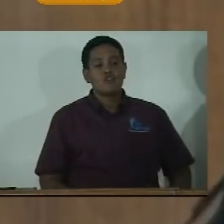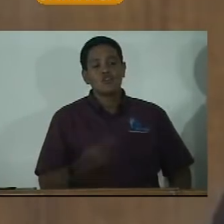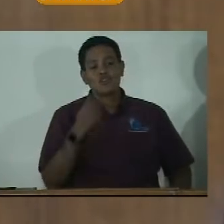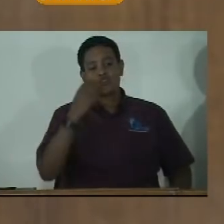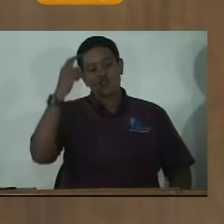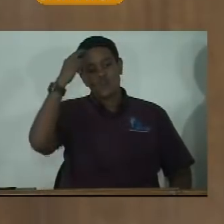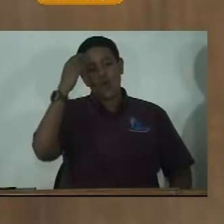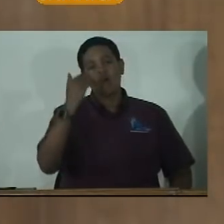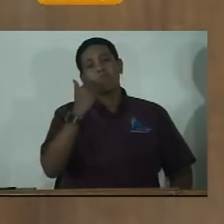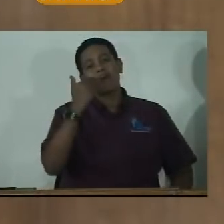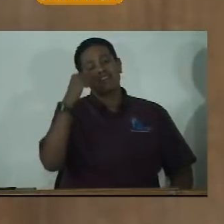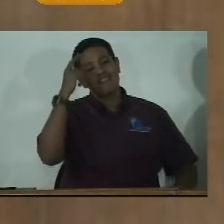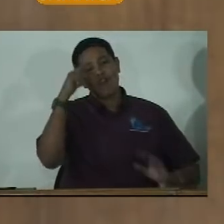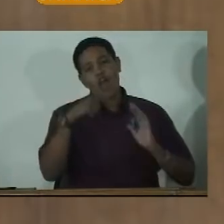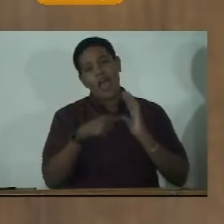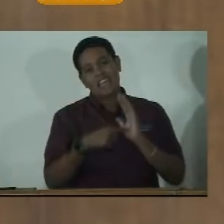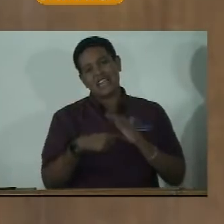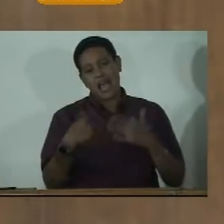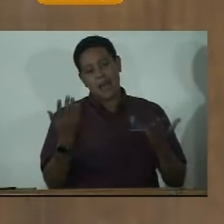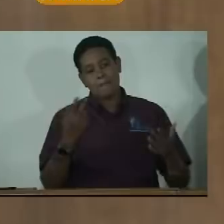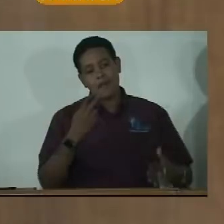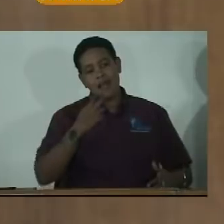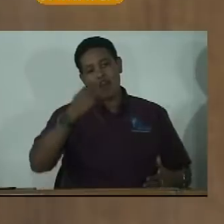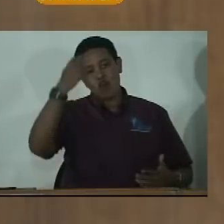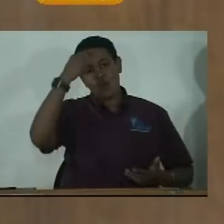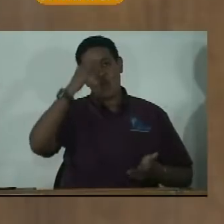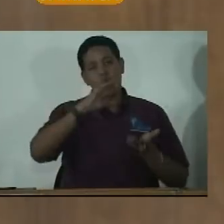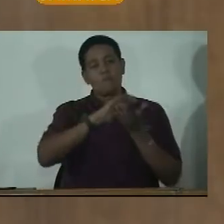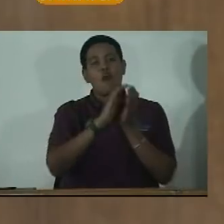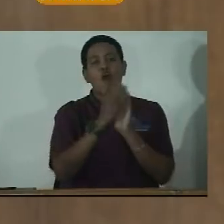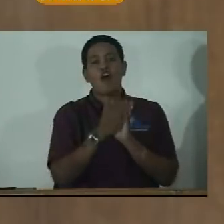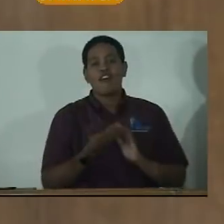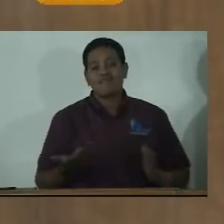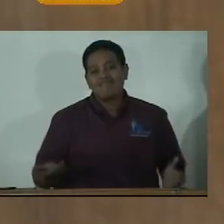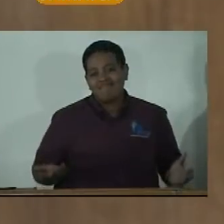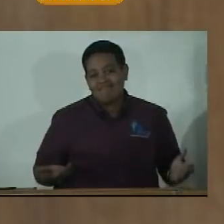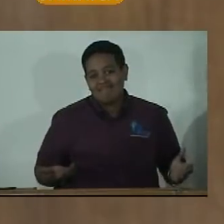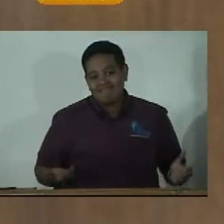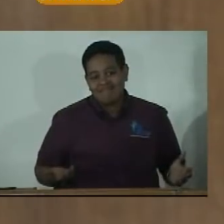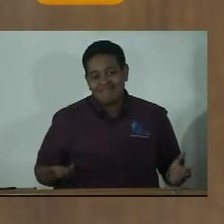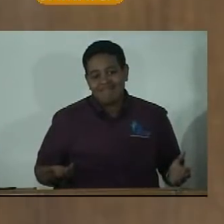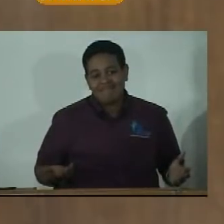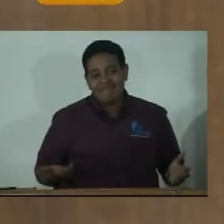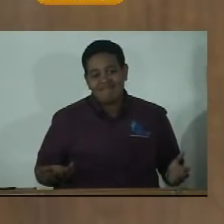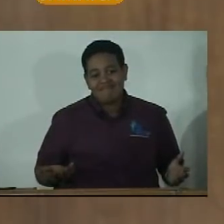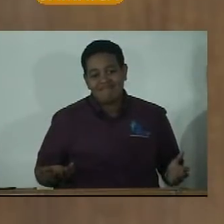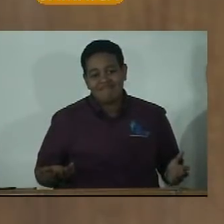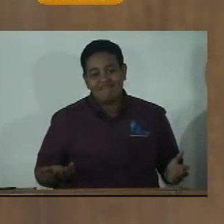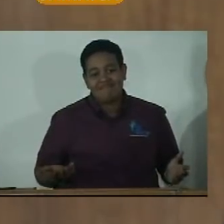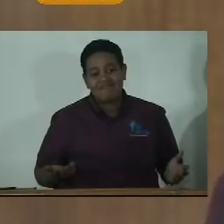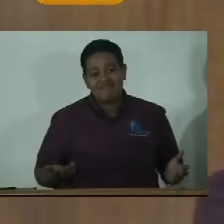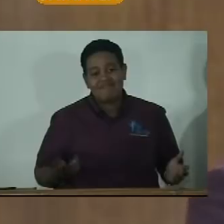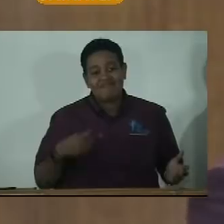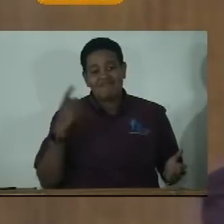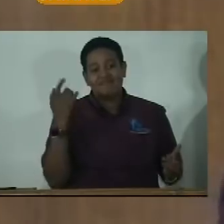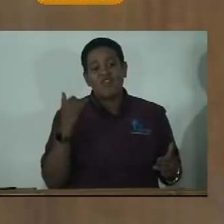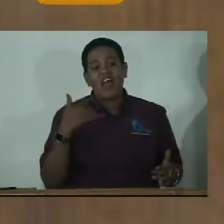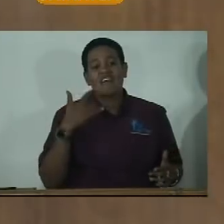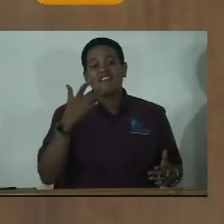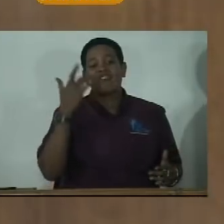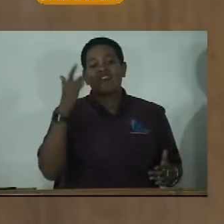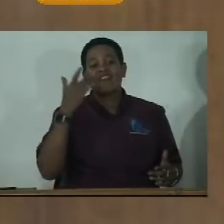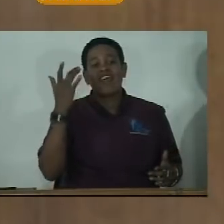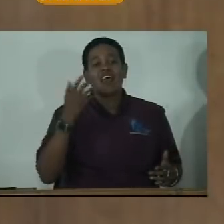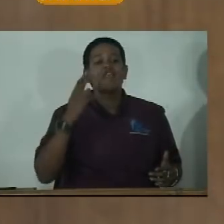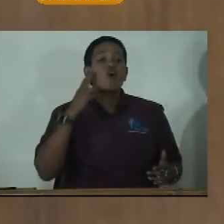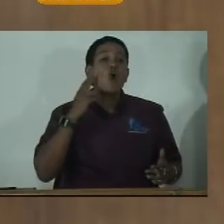like goat patty, and goat burger. You understand? But there's also now flavored honey. People have all kind of spices